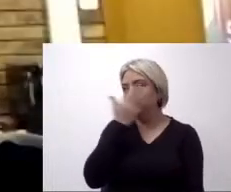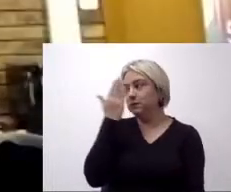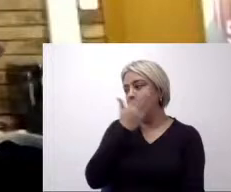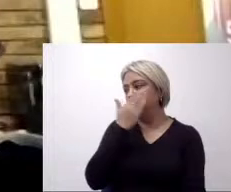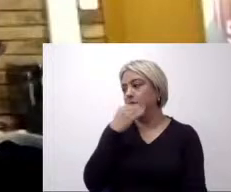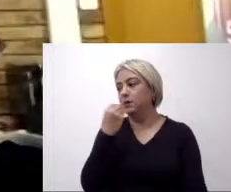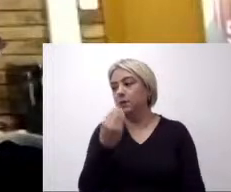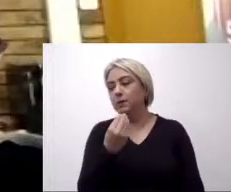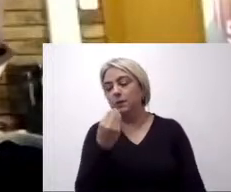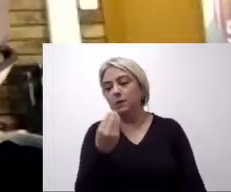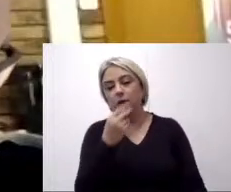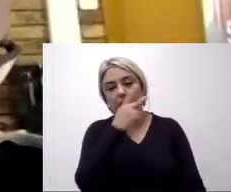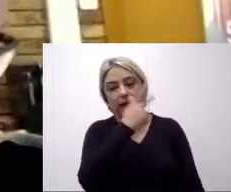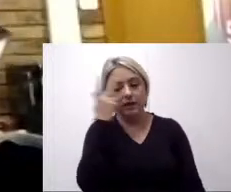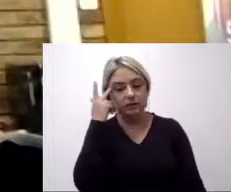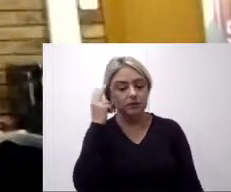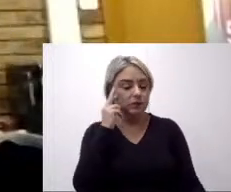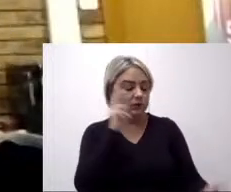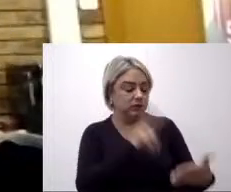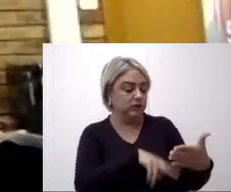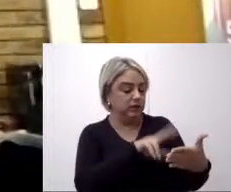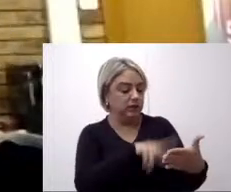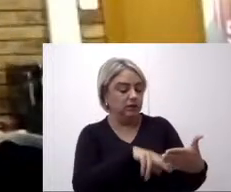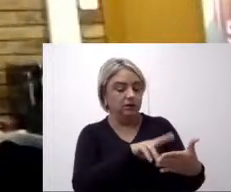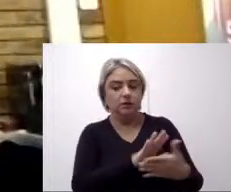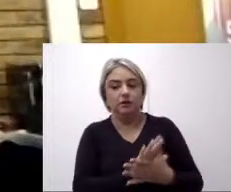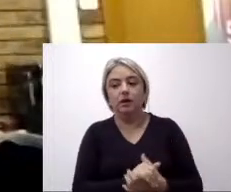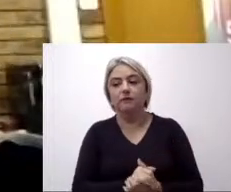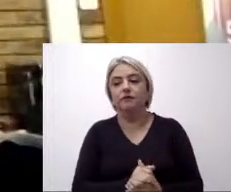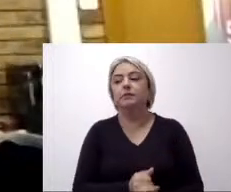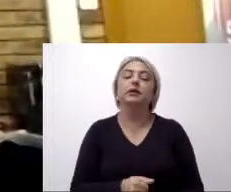the case of this, I don't know. But